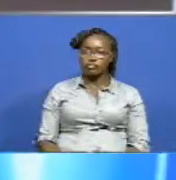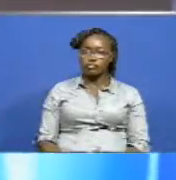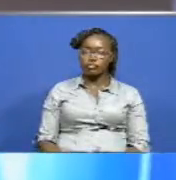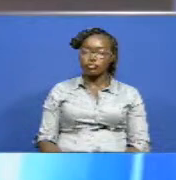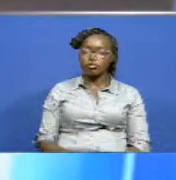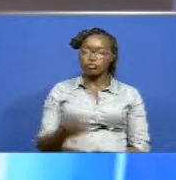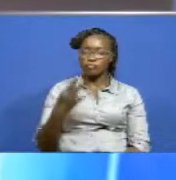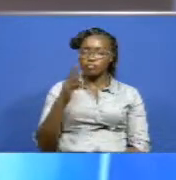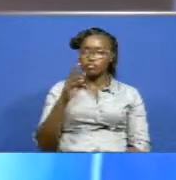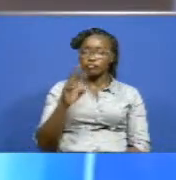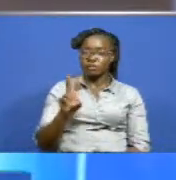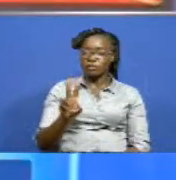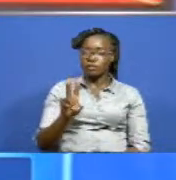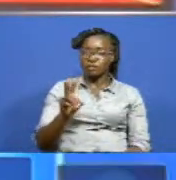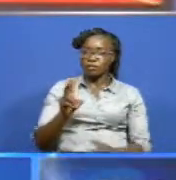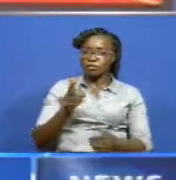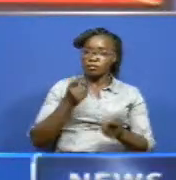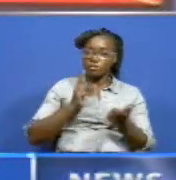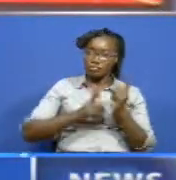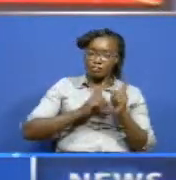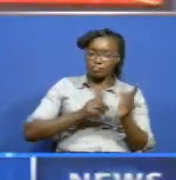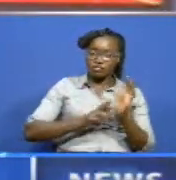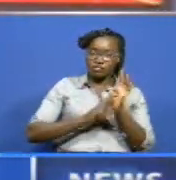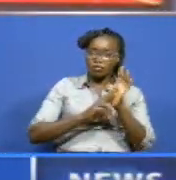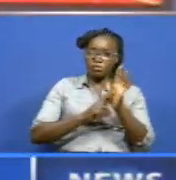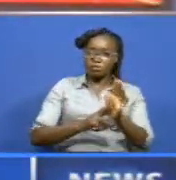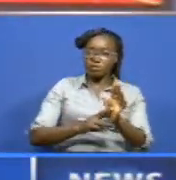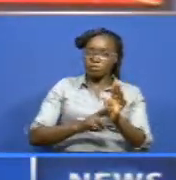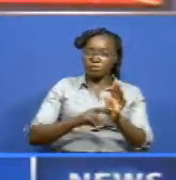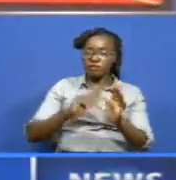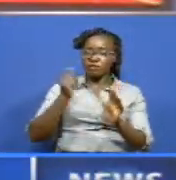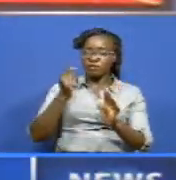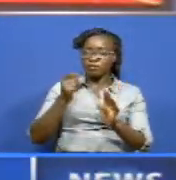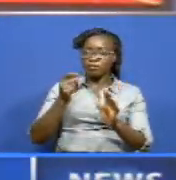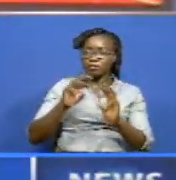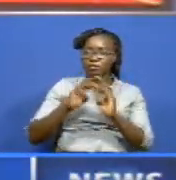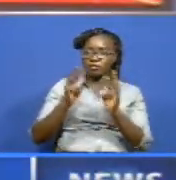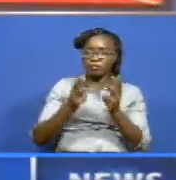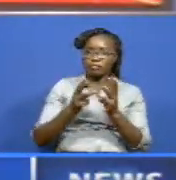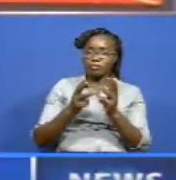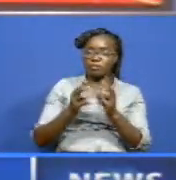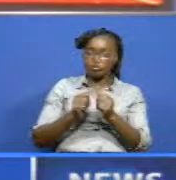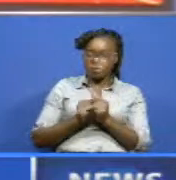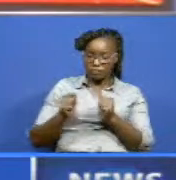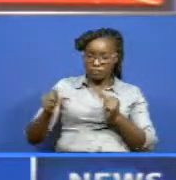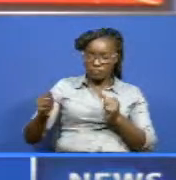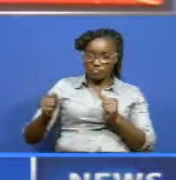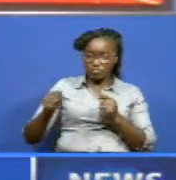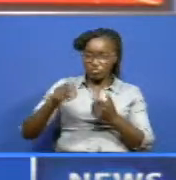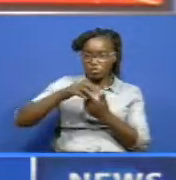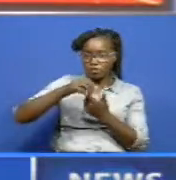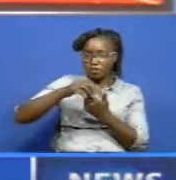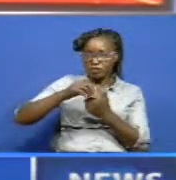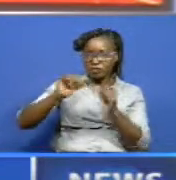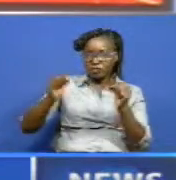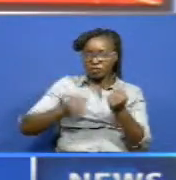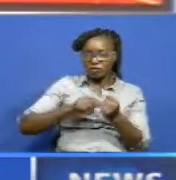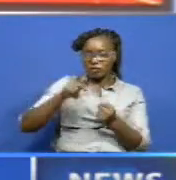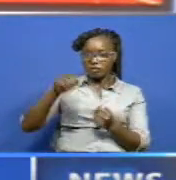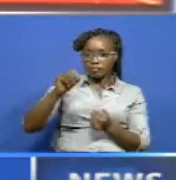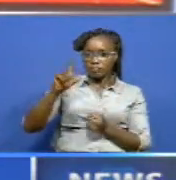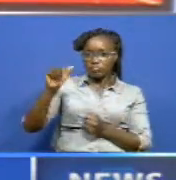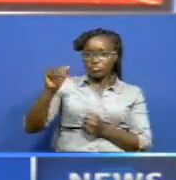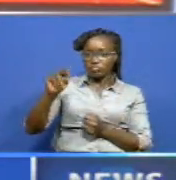"32 athletes who will represent Kenya in the World Relay Championship arrived safe in Poland after leaving the country last